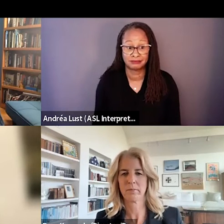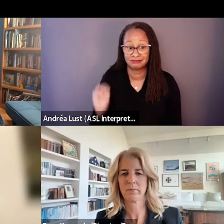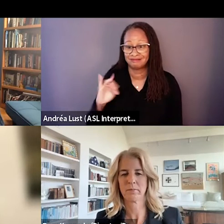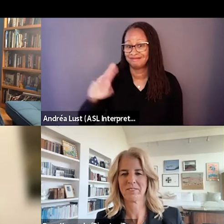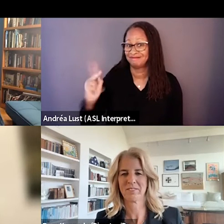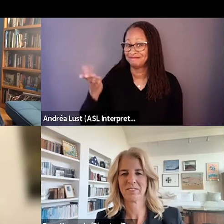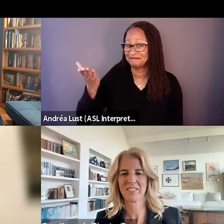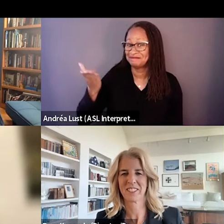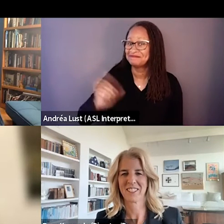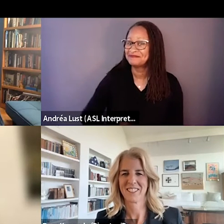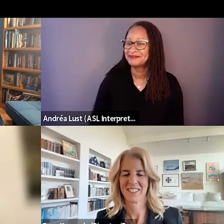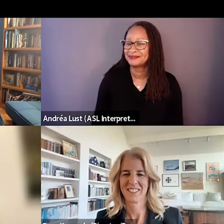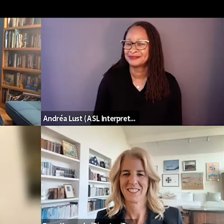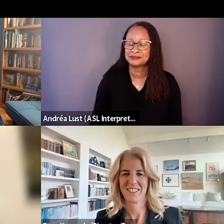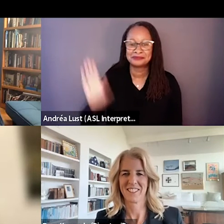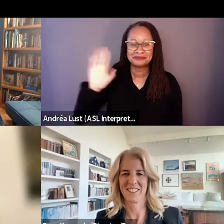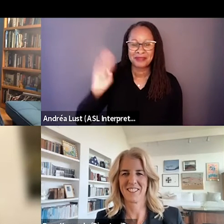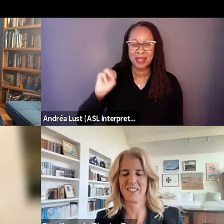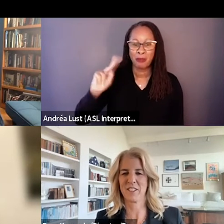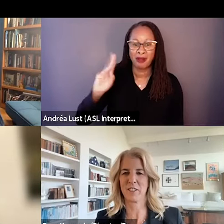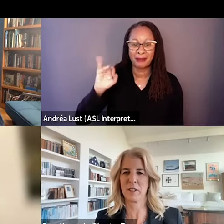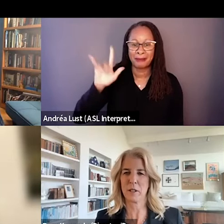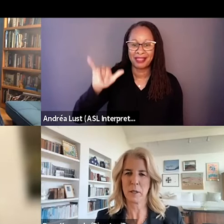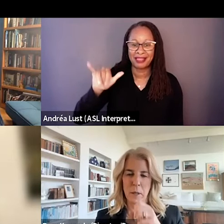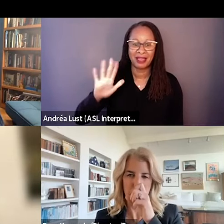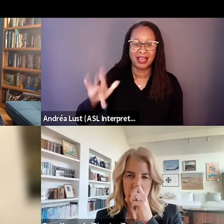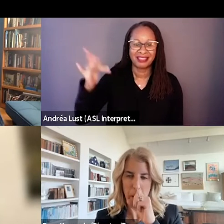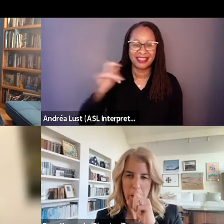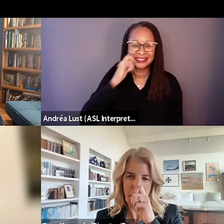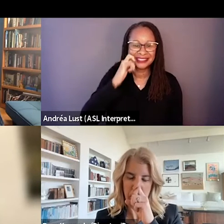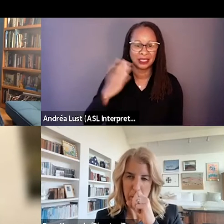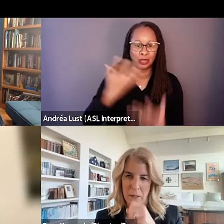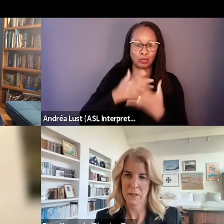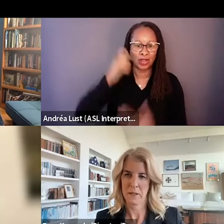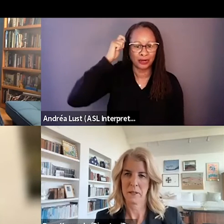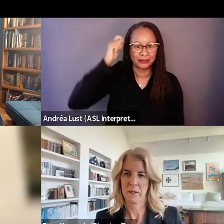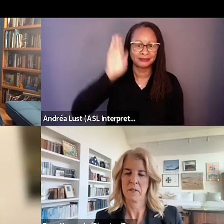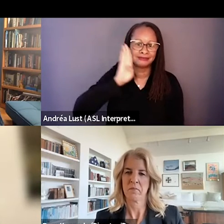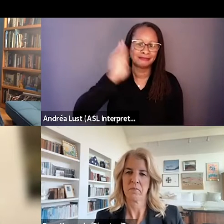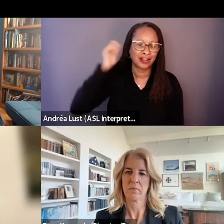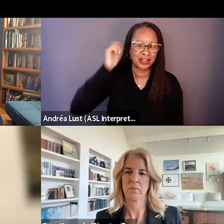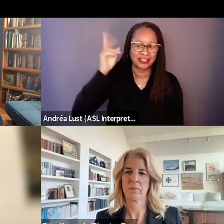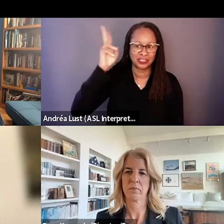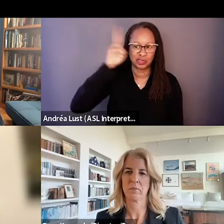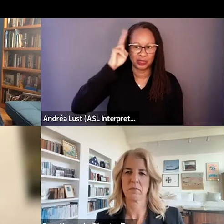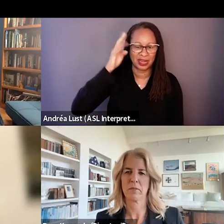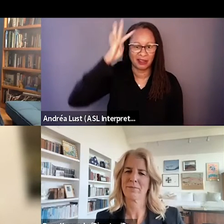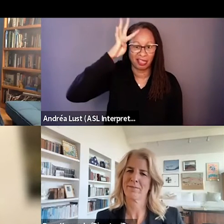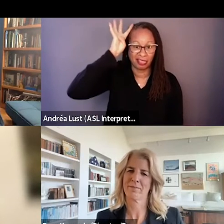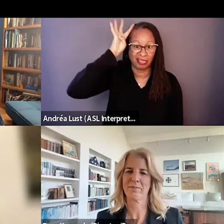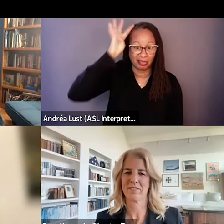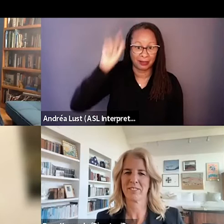Well, I'm Mark Bailey, and I have light skin and brown hair that's short and sort of receding,